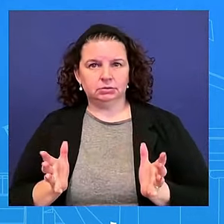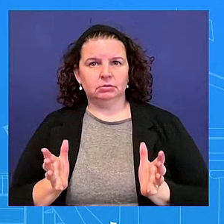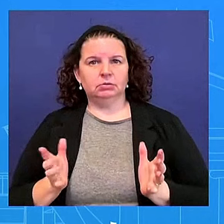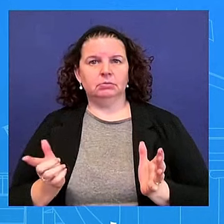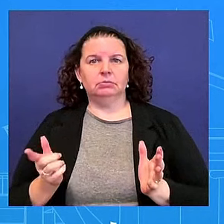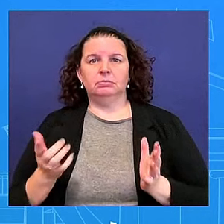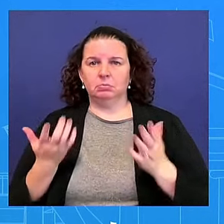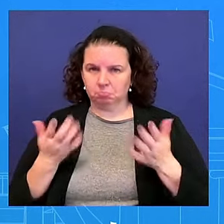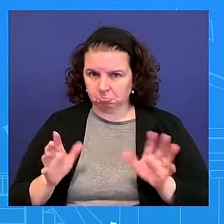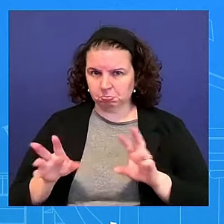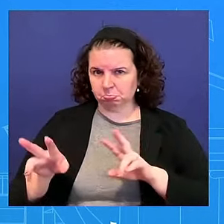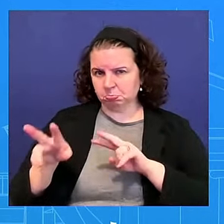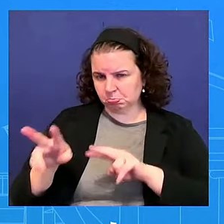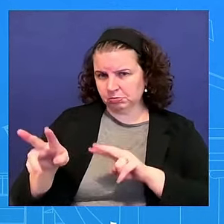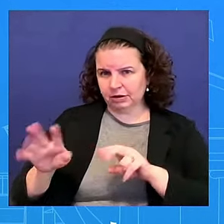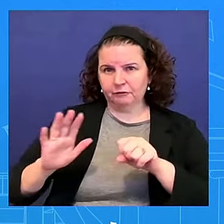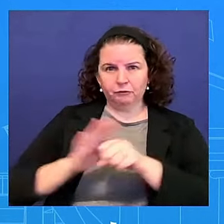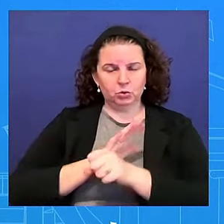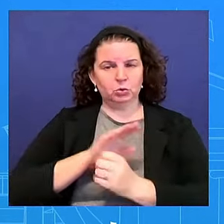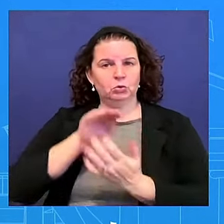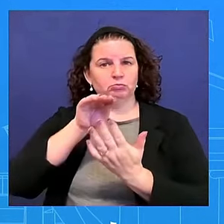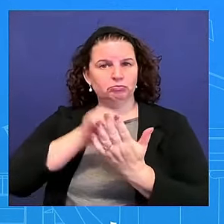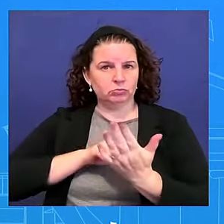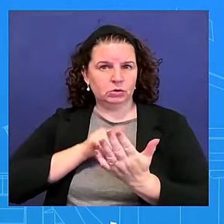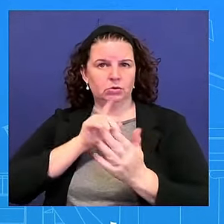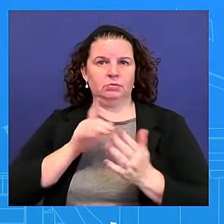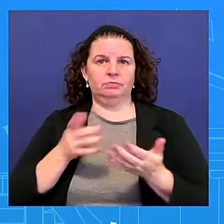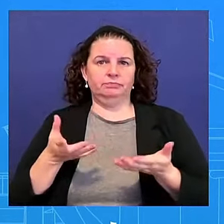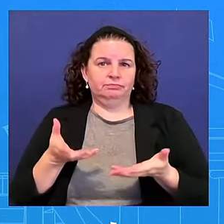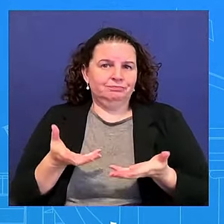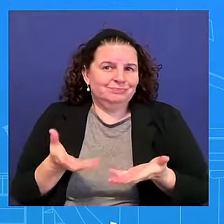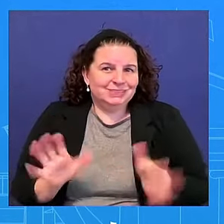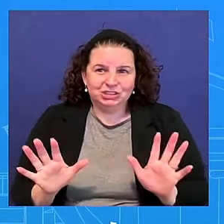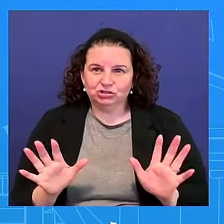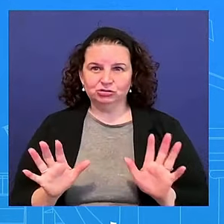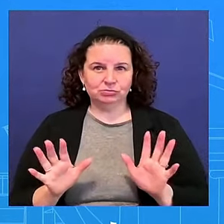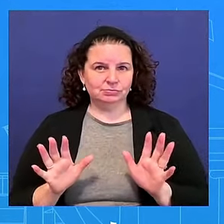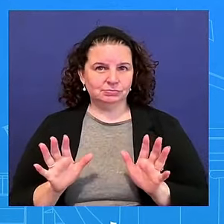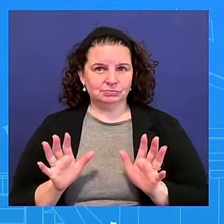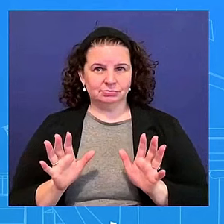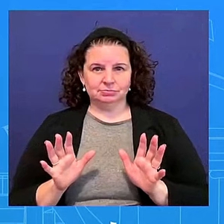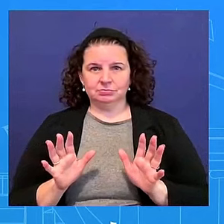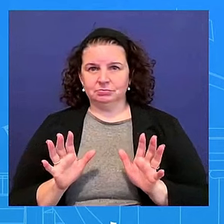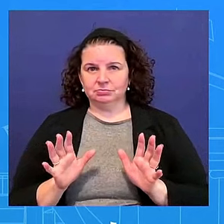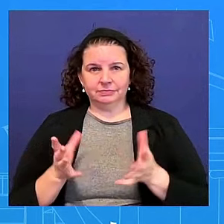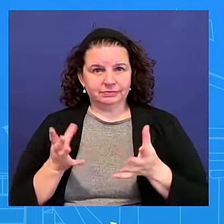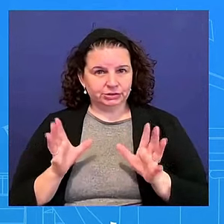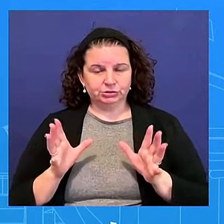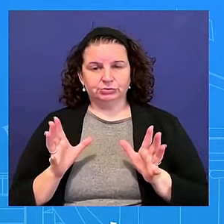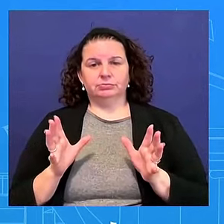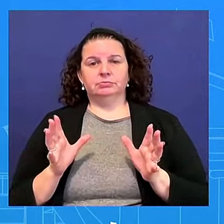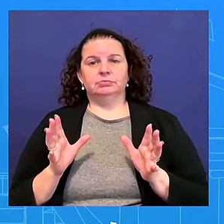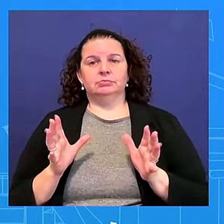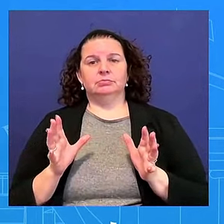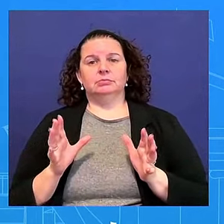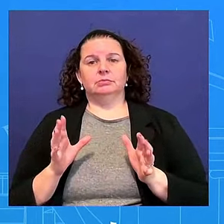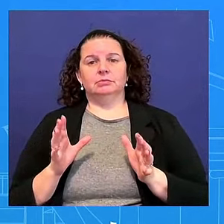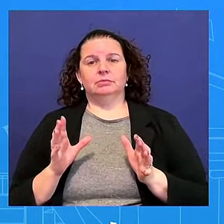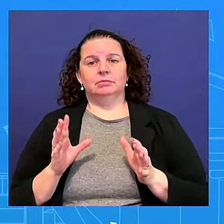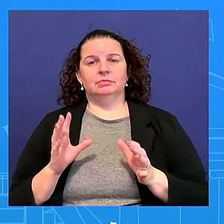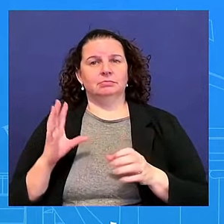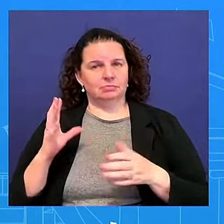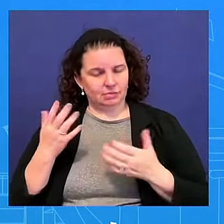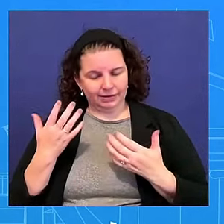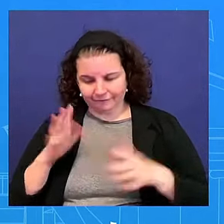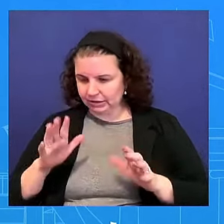detailed, very comprehensive physical that he had 4 months ago. It is their decision to make. It's not